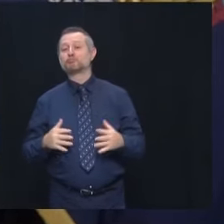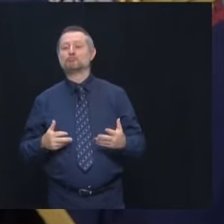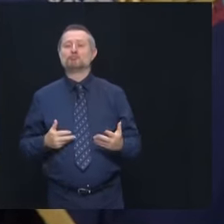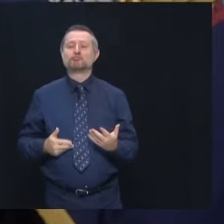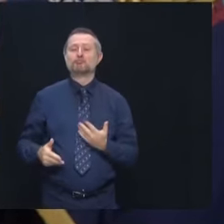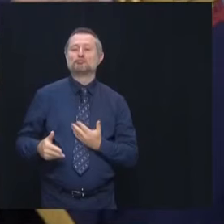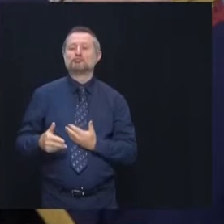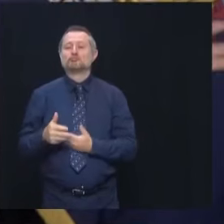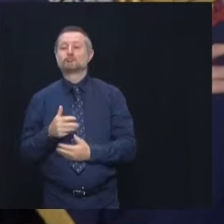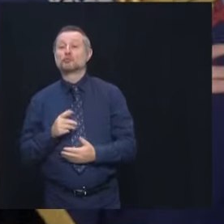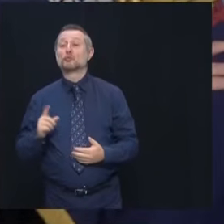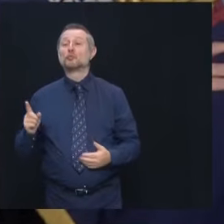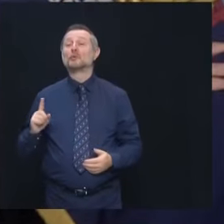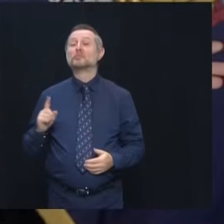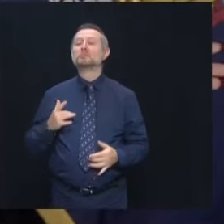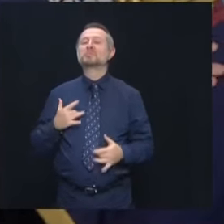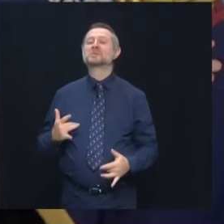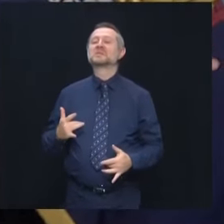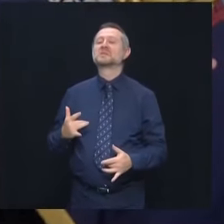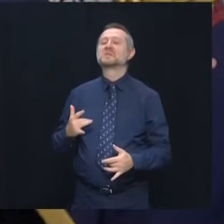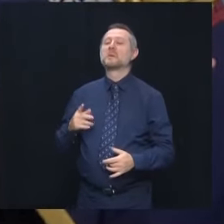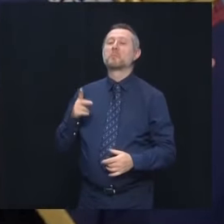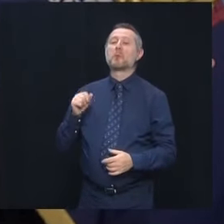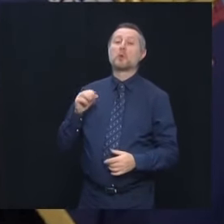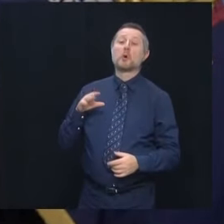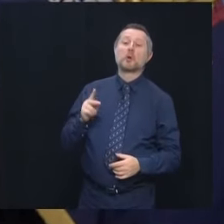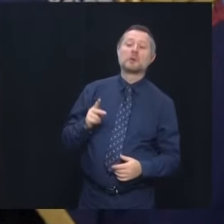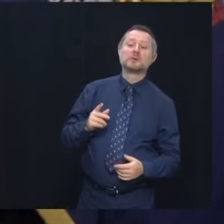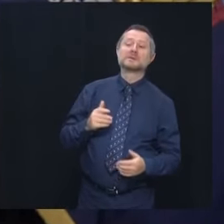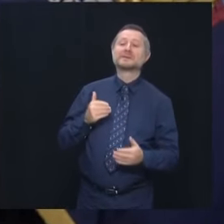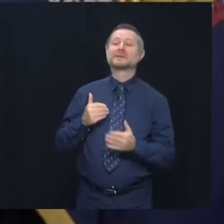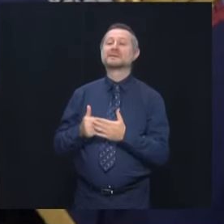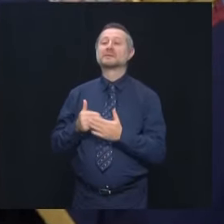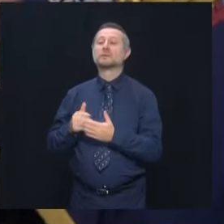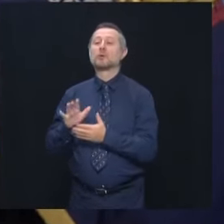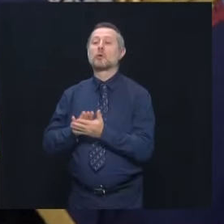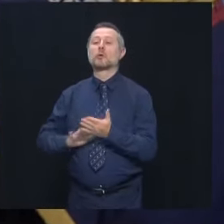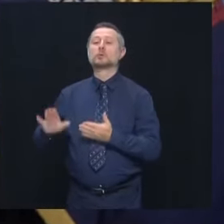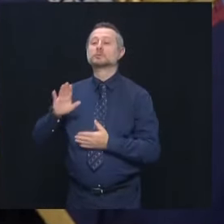at parks in front of NYU, right?